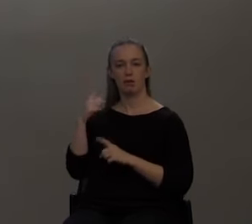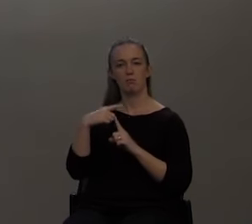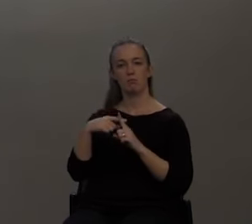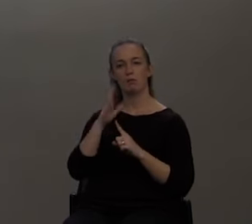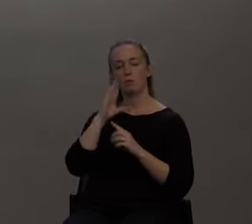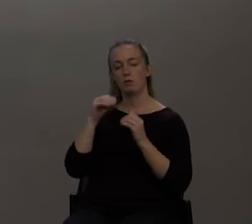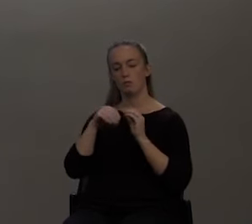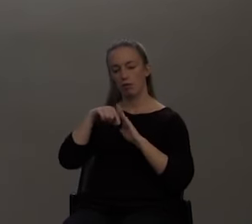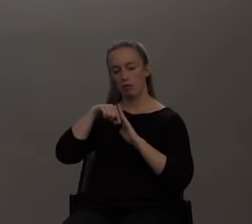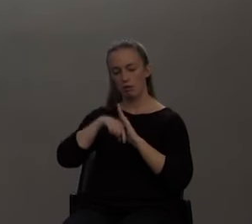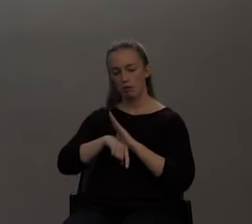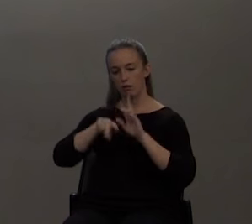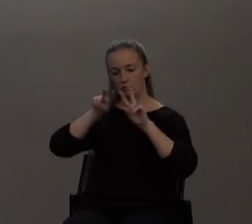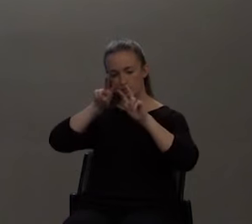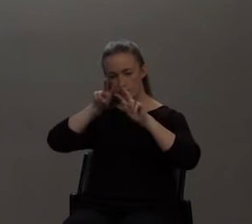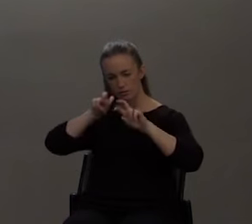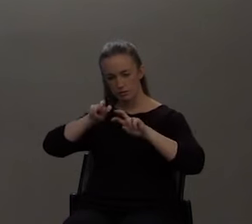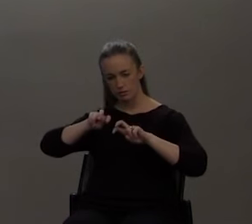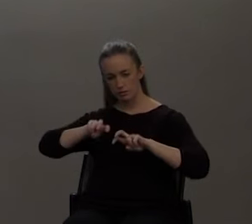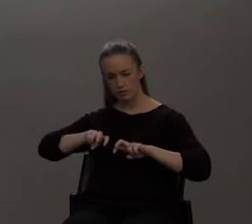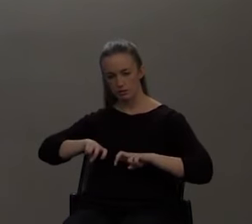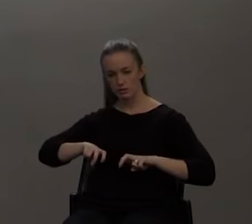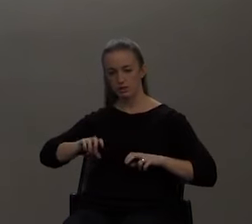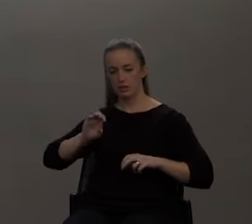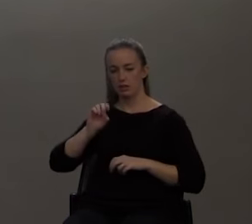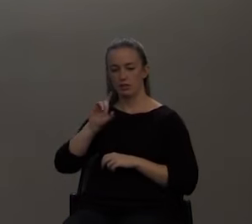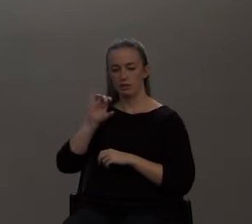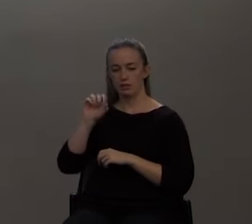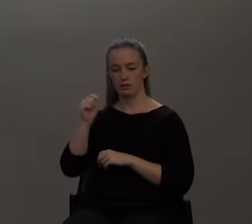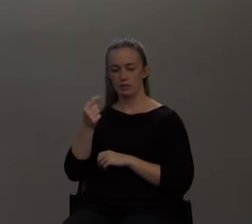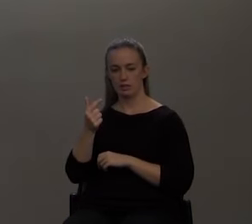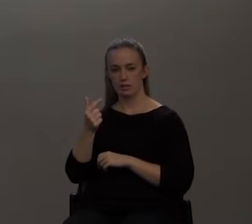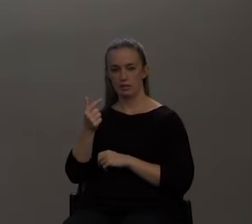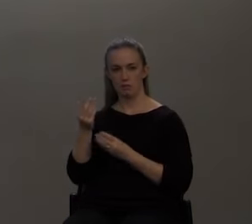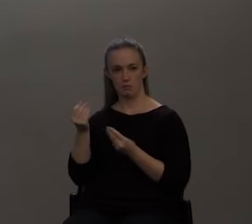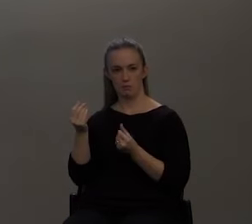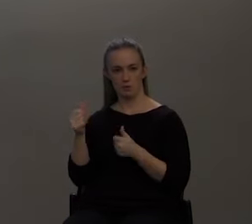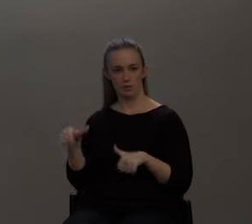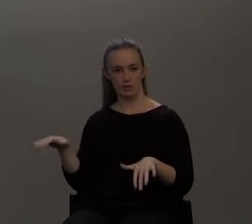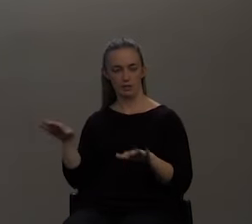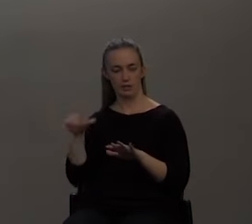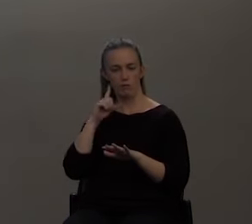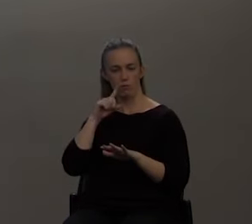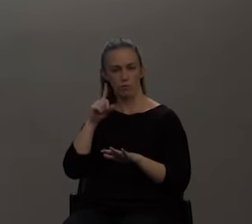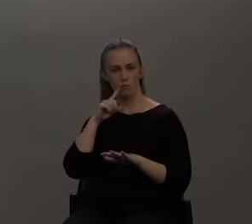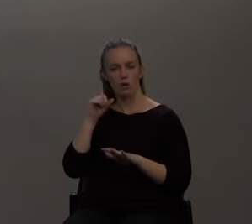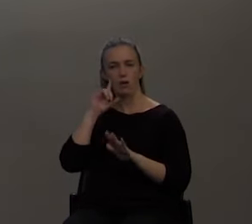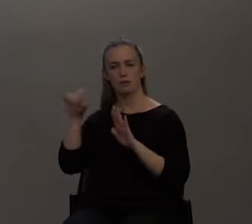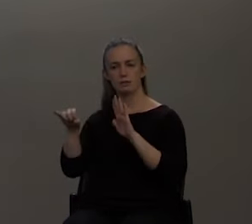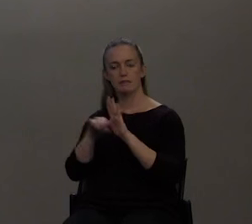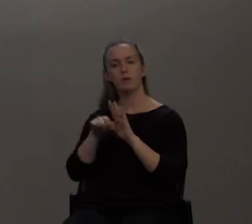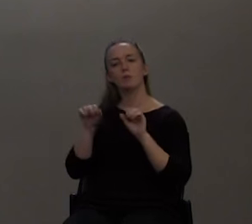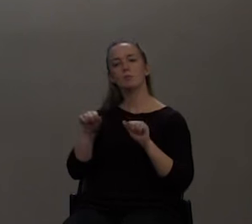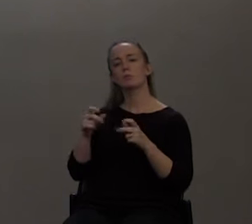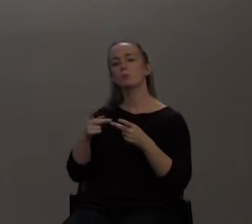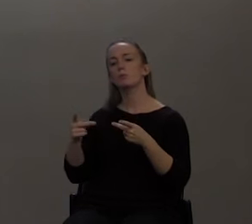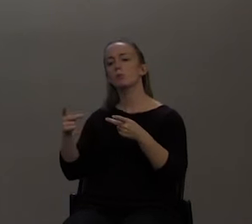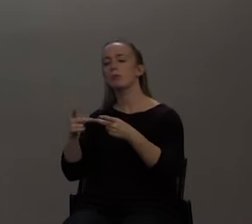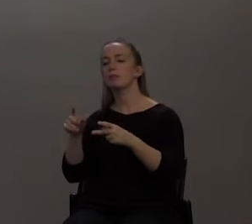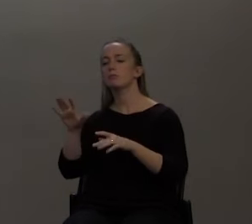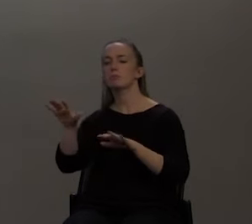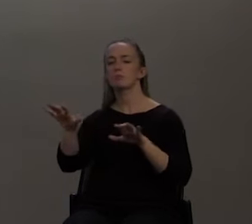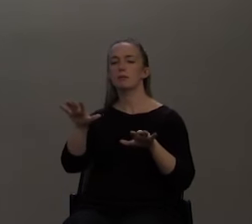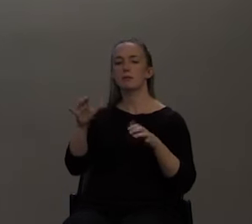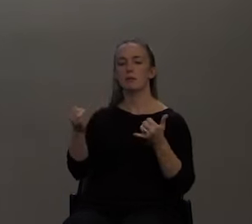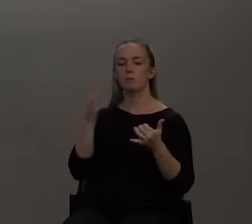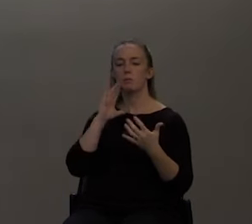more in-depth analysis of the existing real estate to identify potential locations that